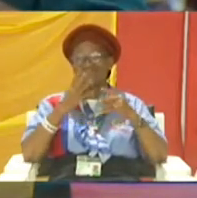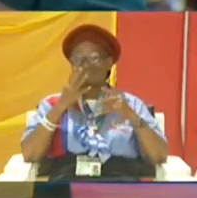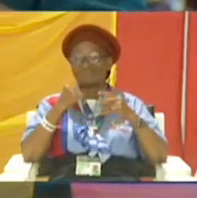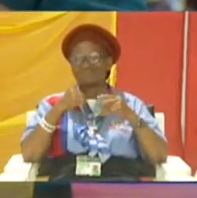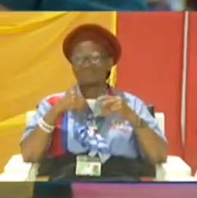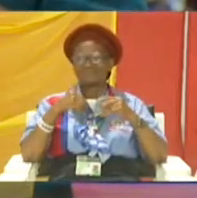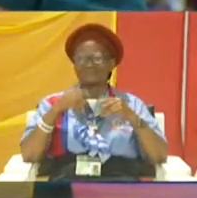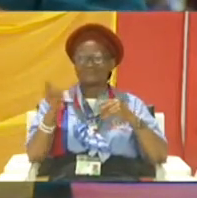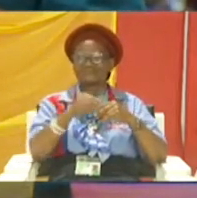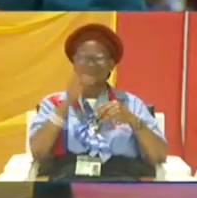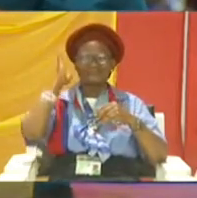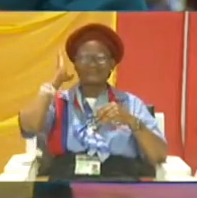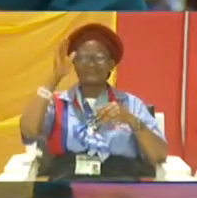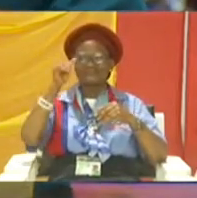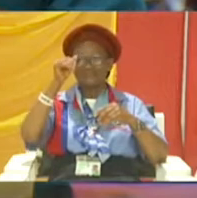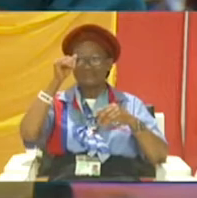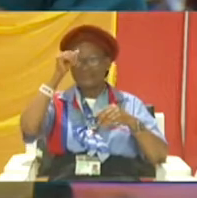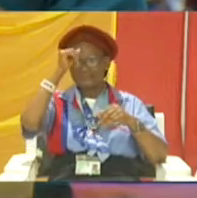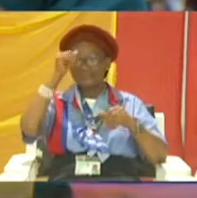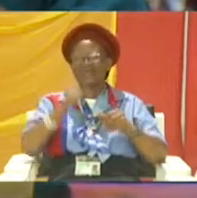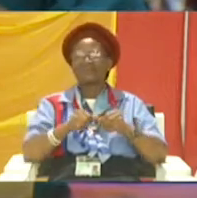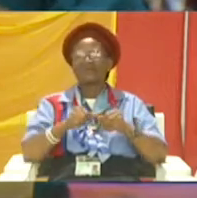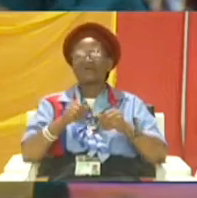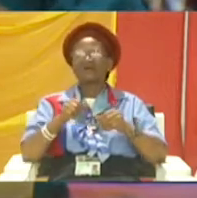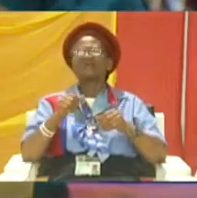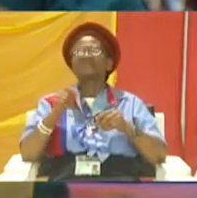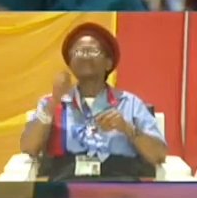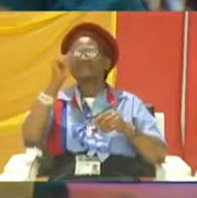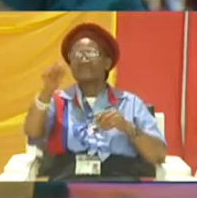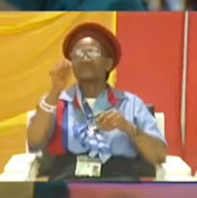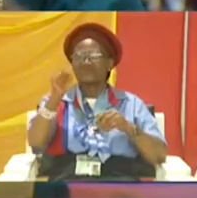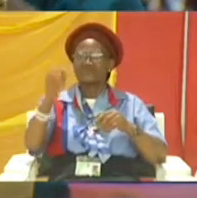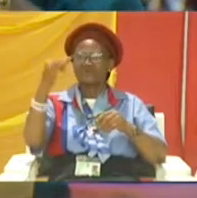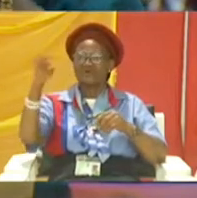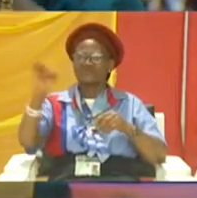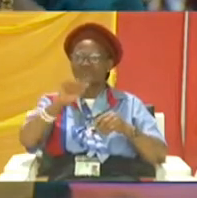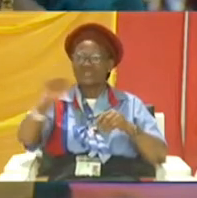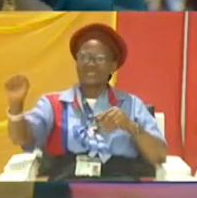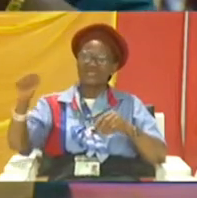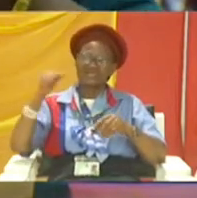remember the testimony of a sister.